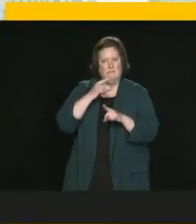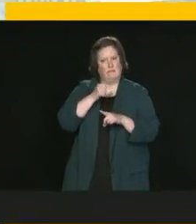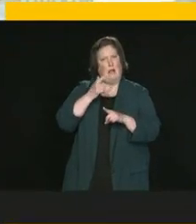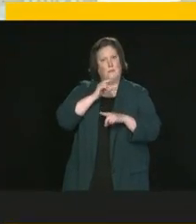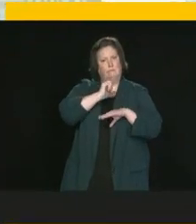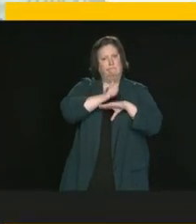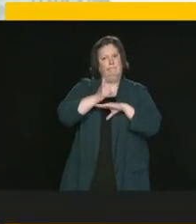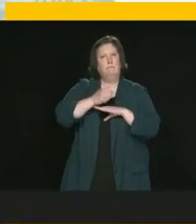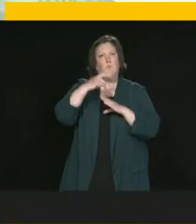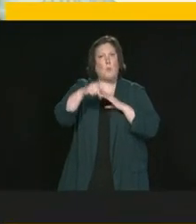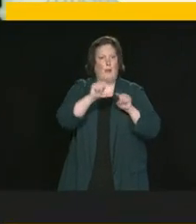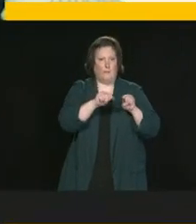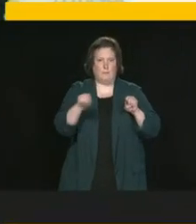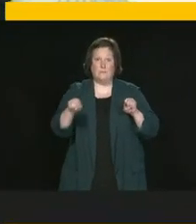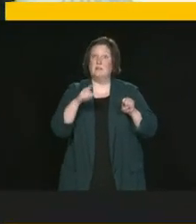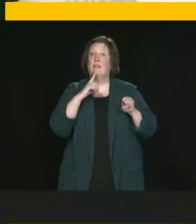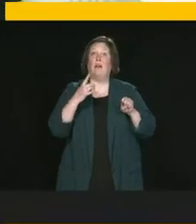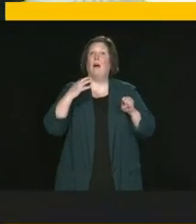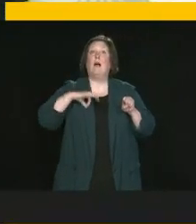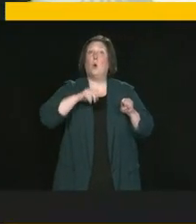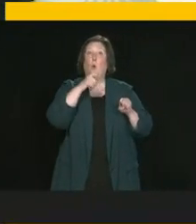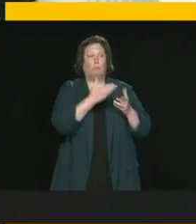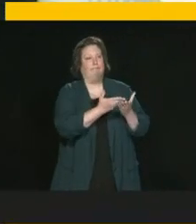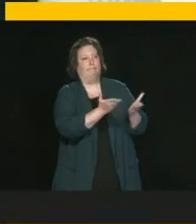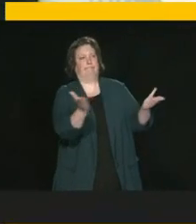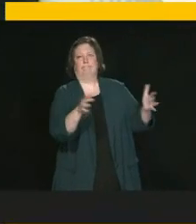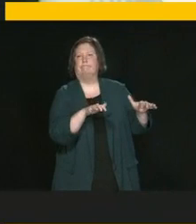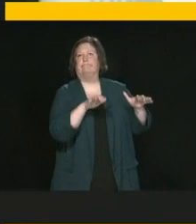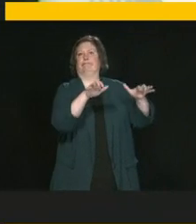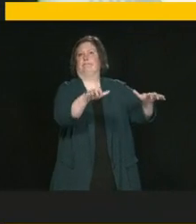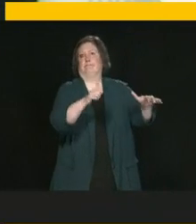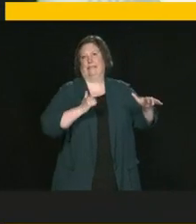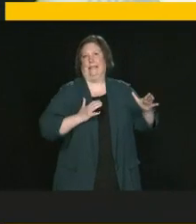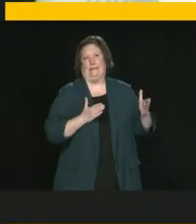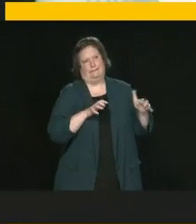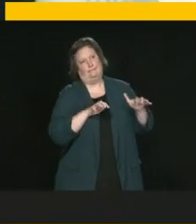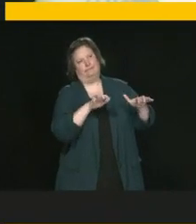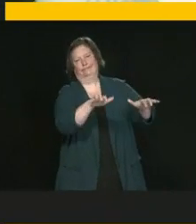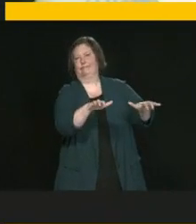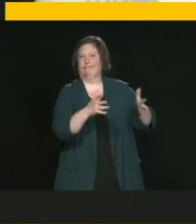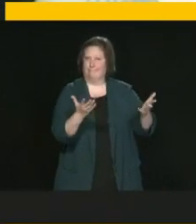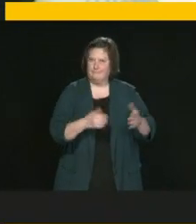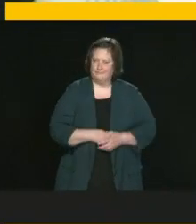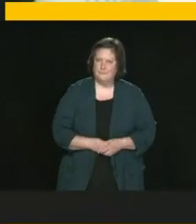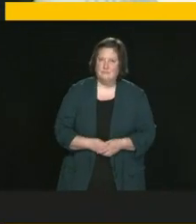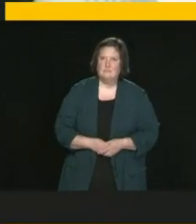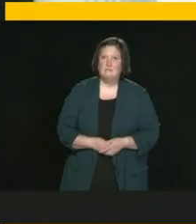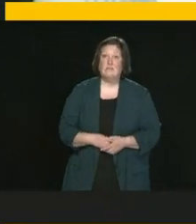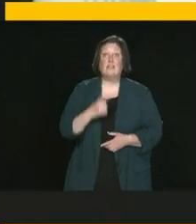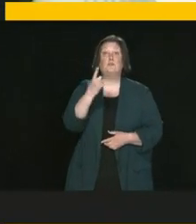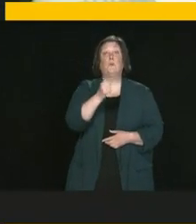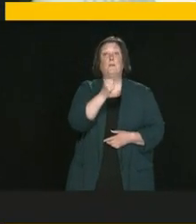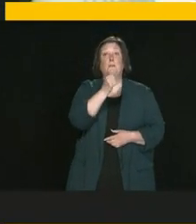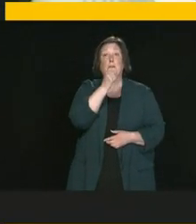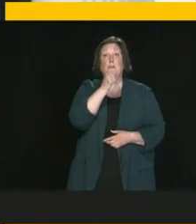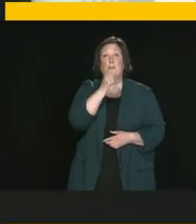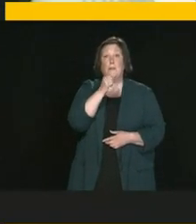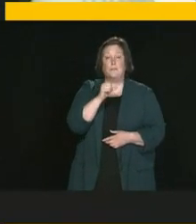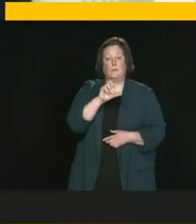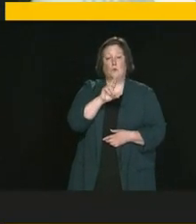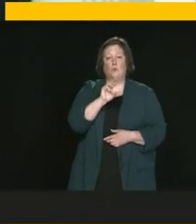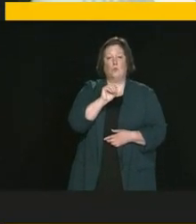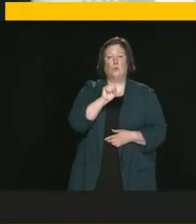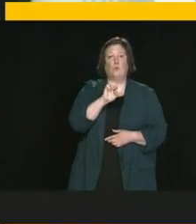a real difference in the lives of millions of people right across the country. Take the Rose and Crown Pub in Canmore,